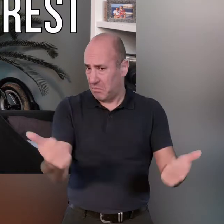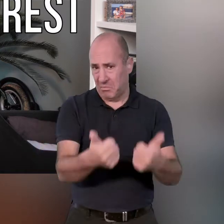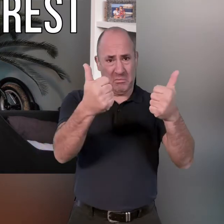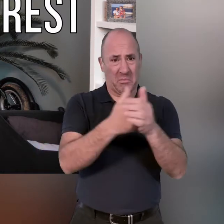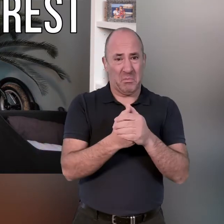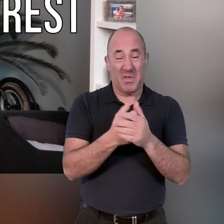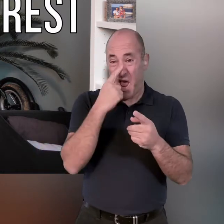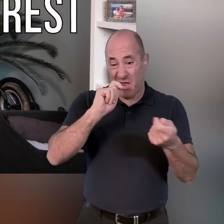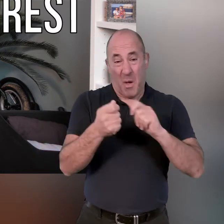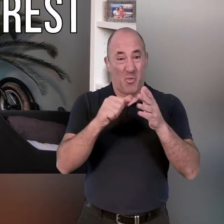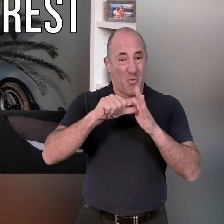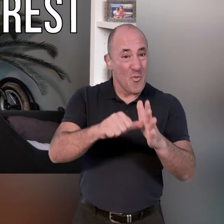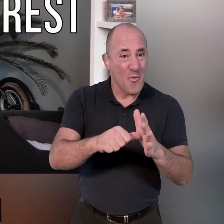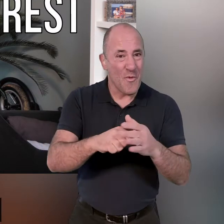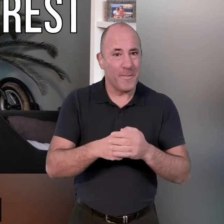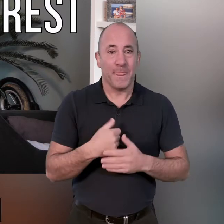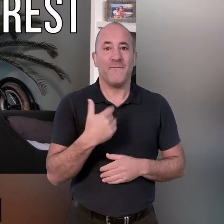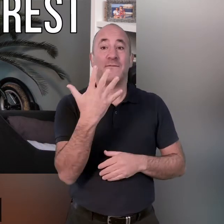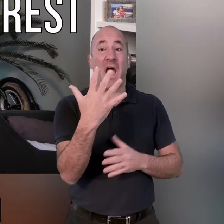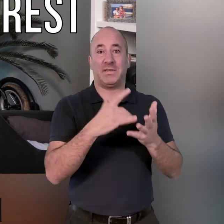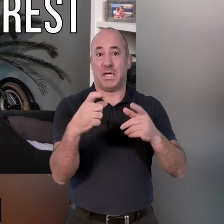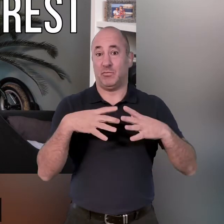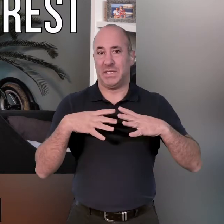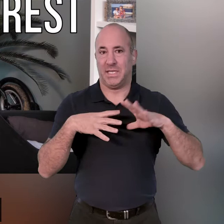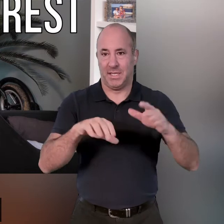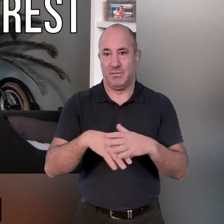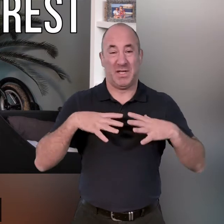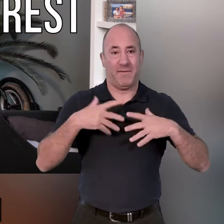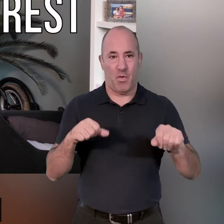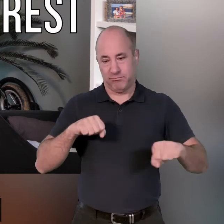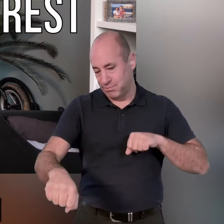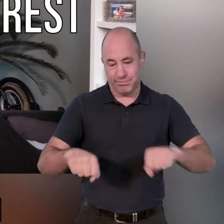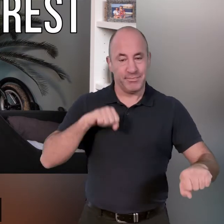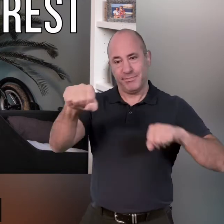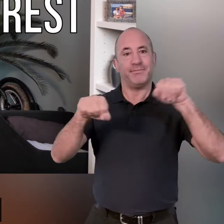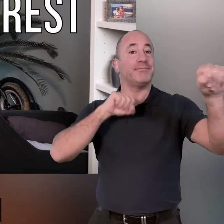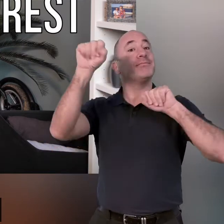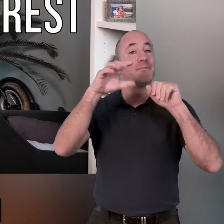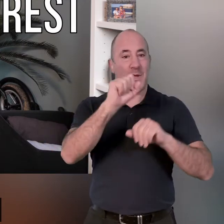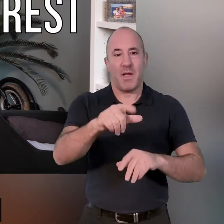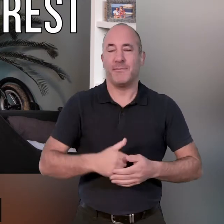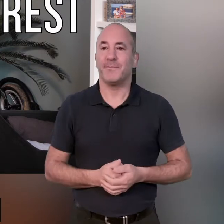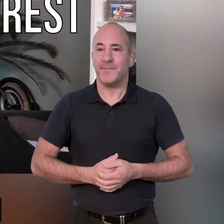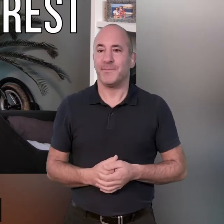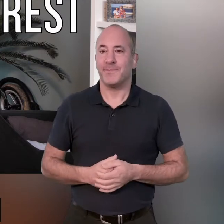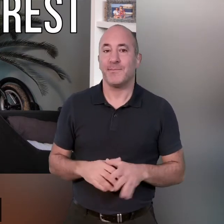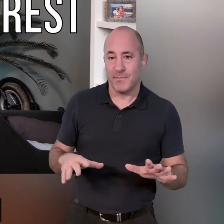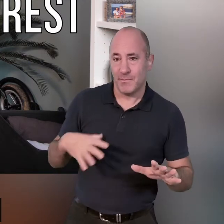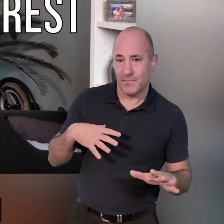options to make this harder as well. We're going in 5 seconds, ready for punching, down, forwards and